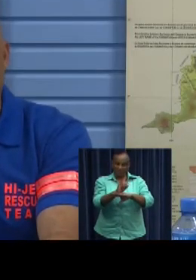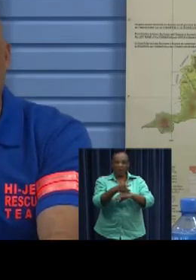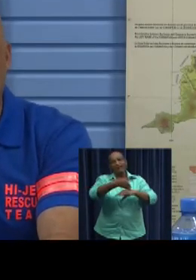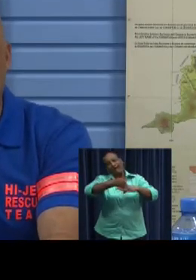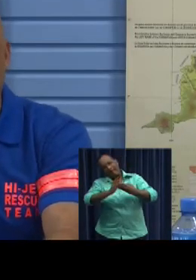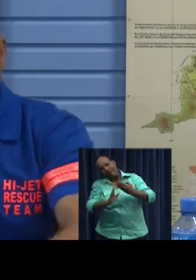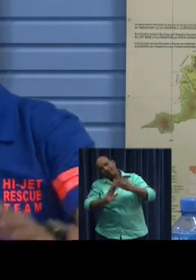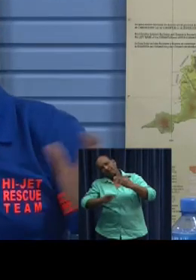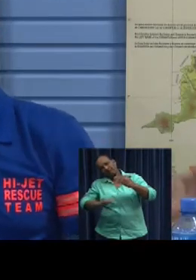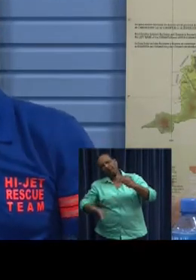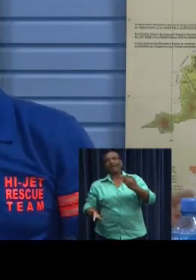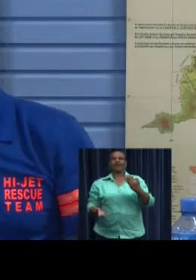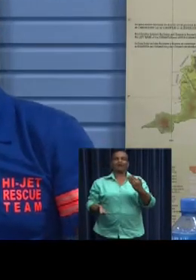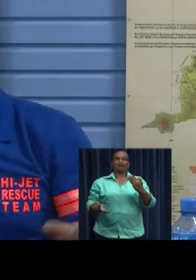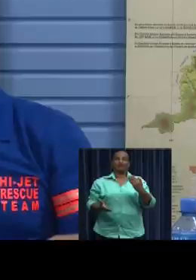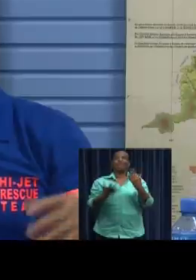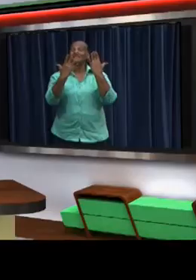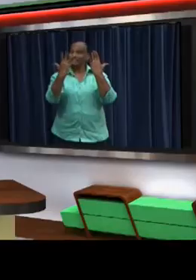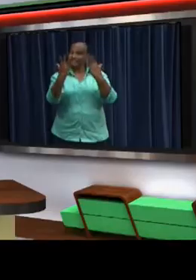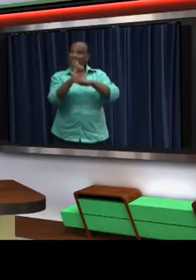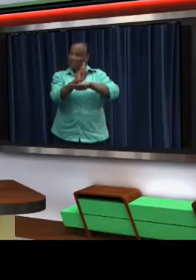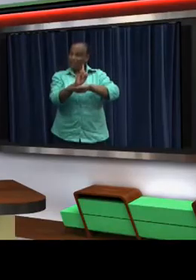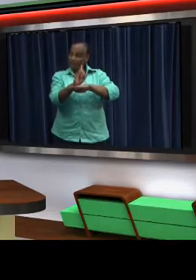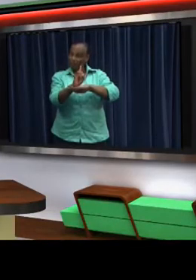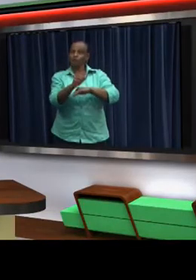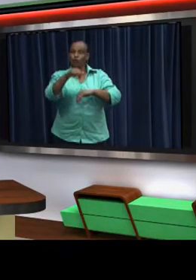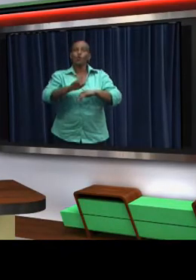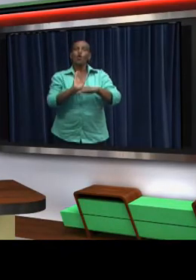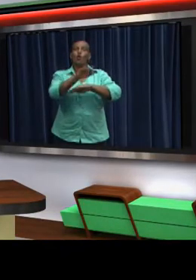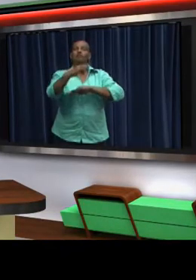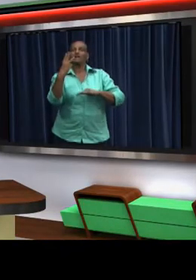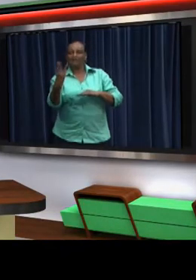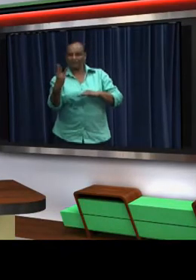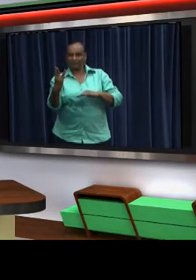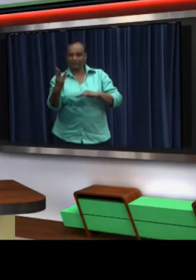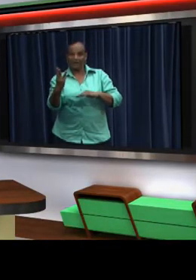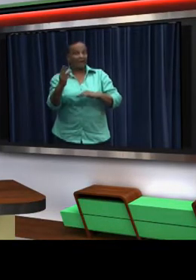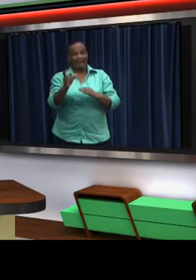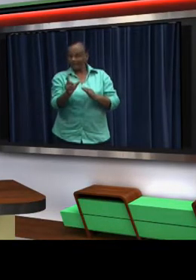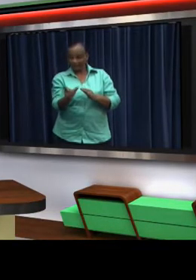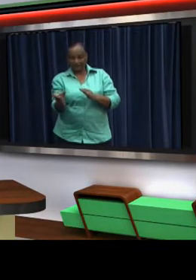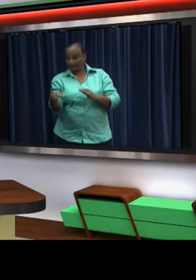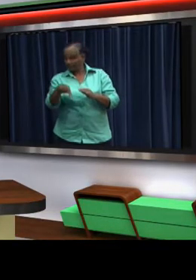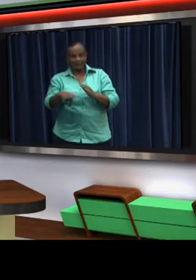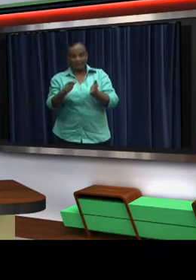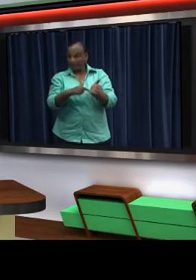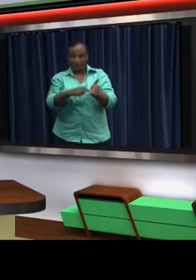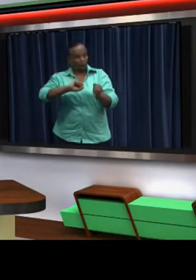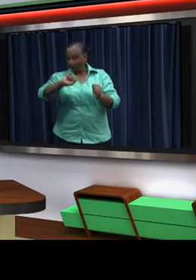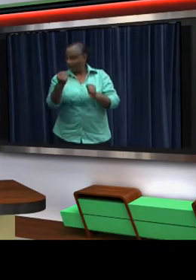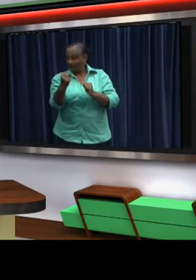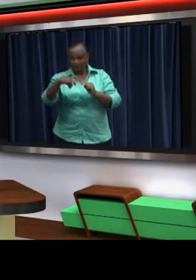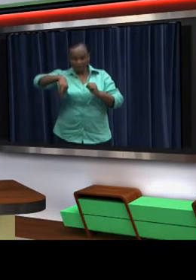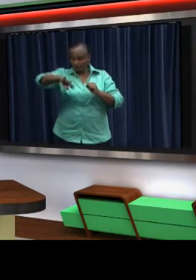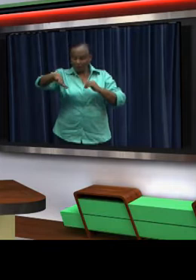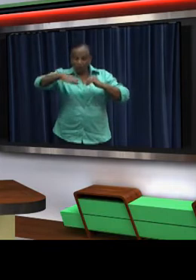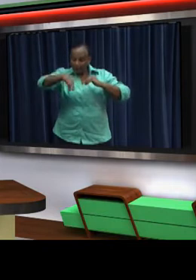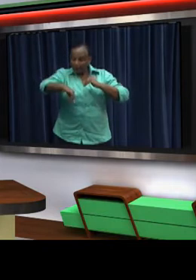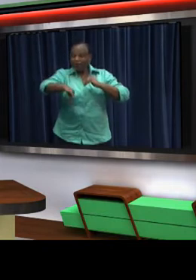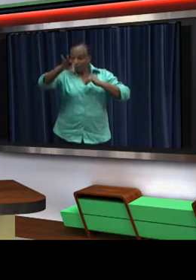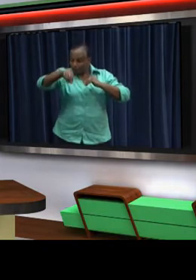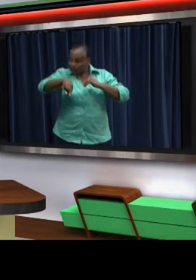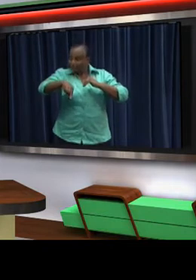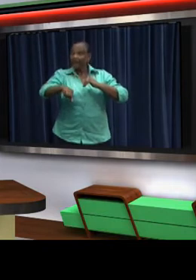by more than half. One of the ten machines, three are left and the parts that were found in the Matawai area are